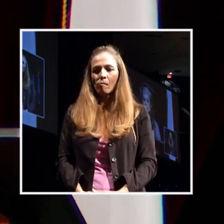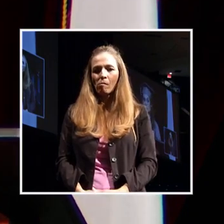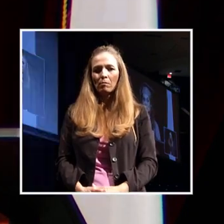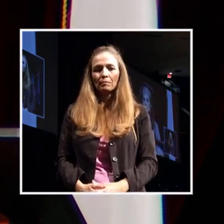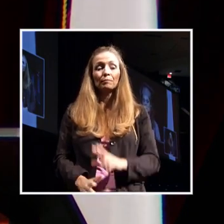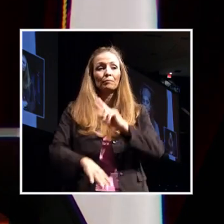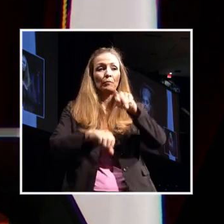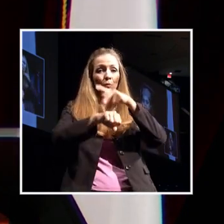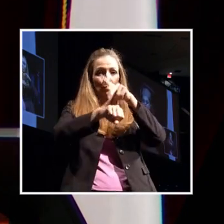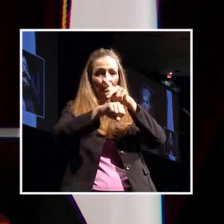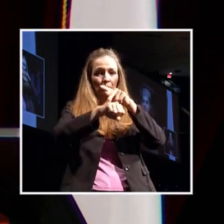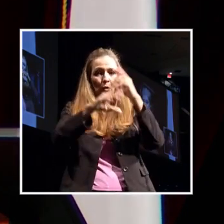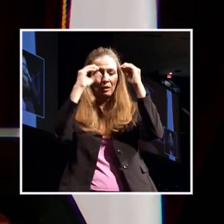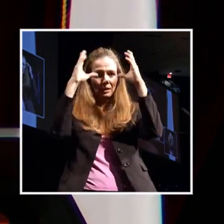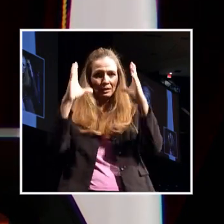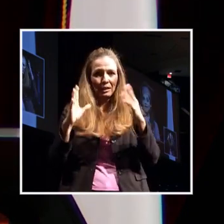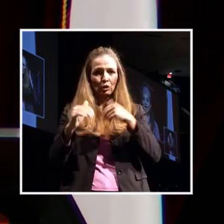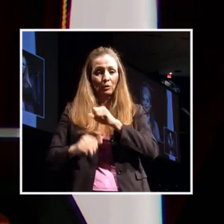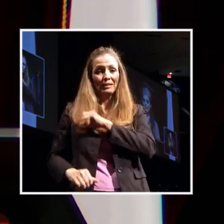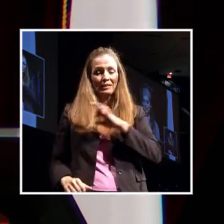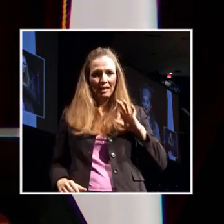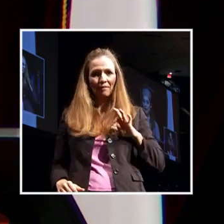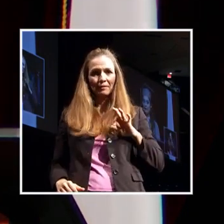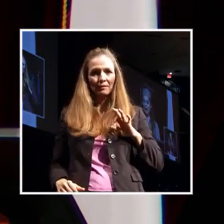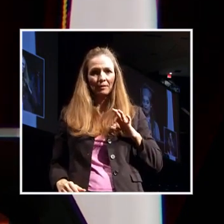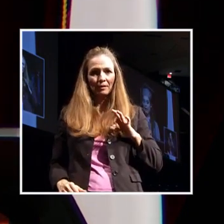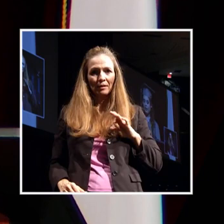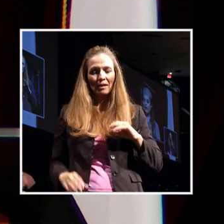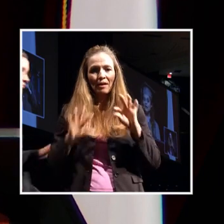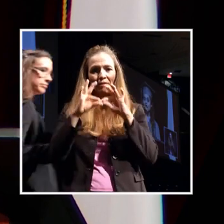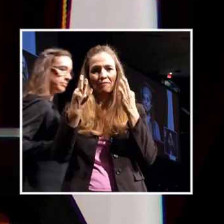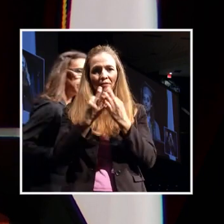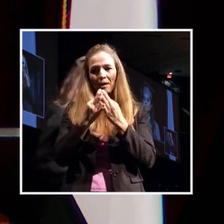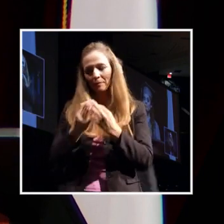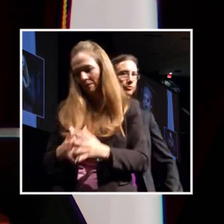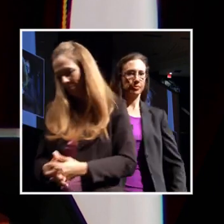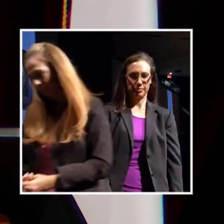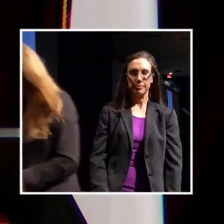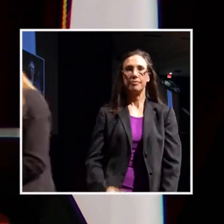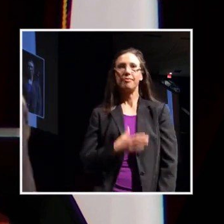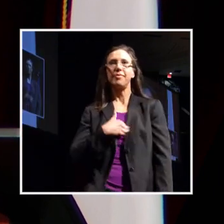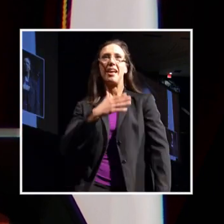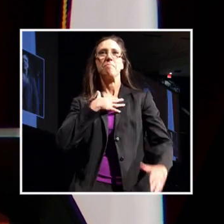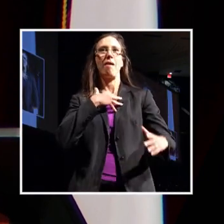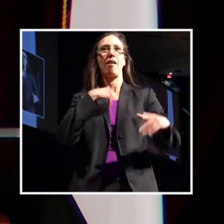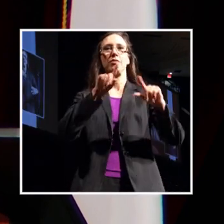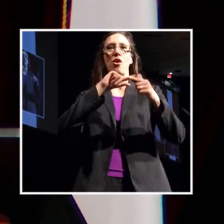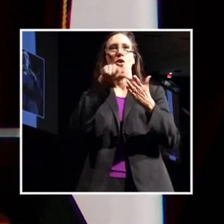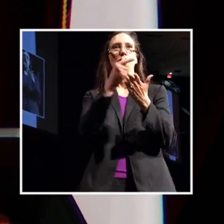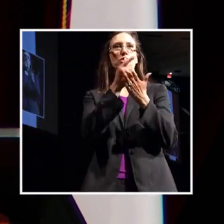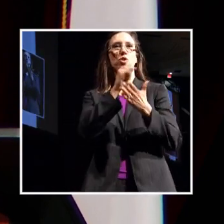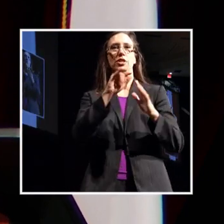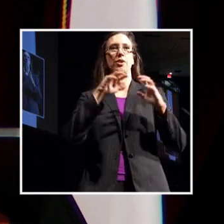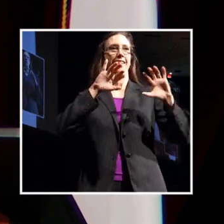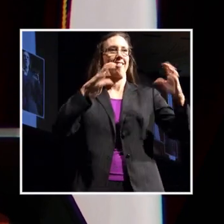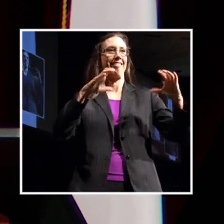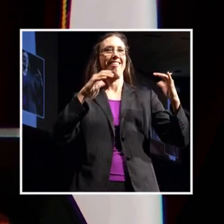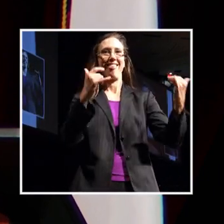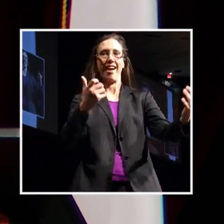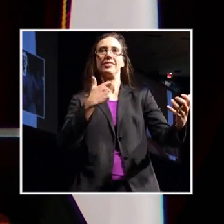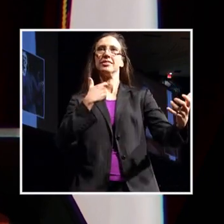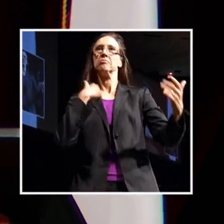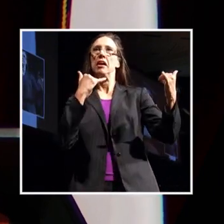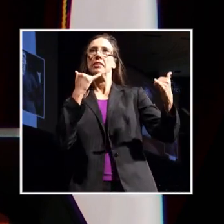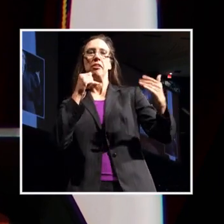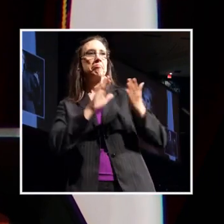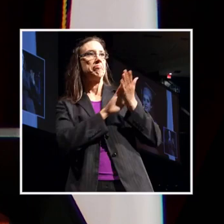To the principal, teachers, staff, family, and especially my graduating class, I dedicate the following words